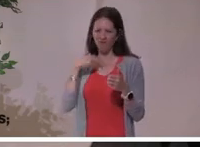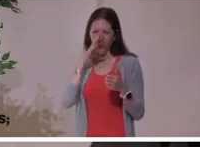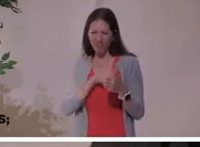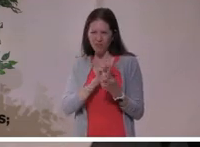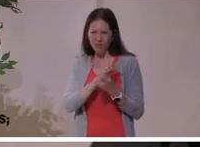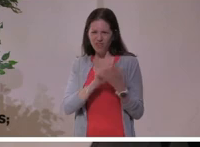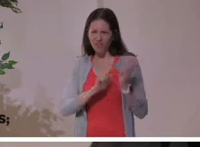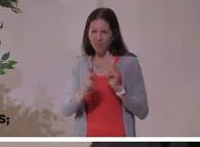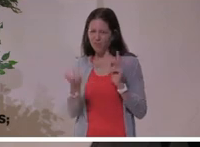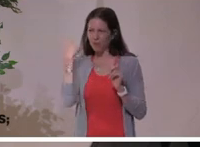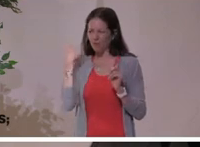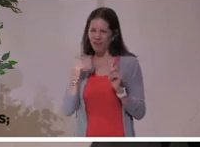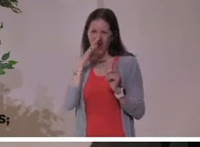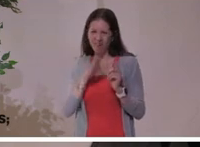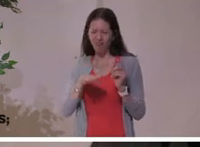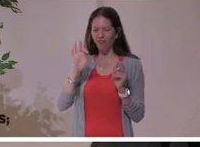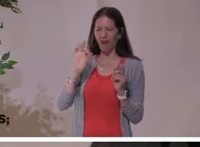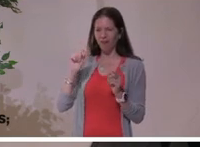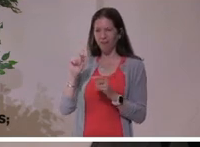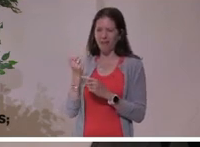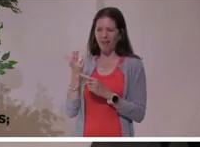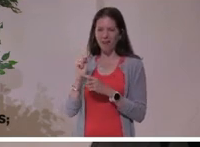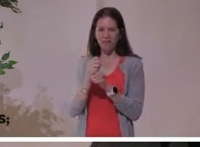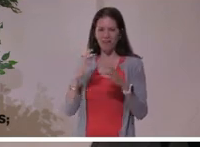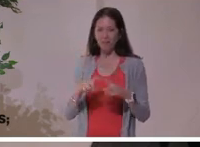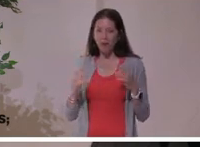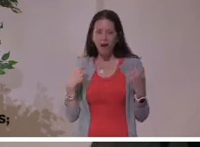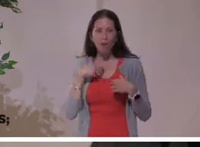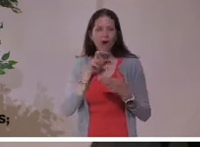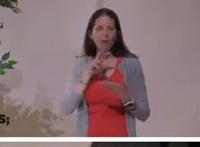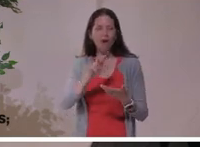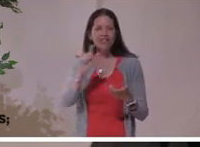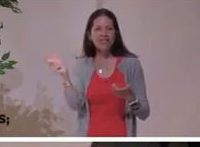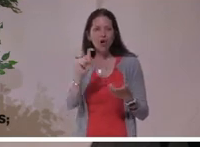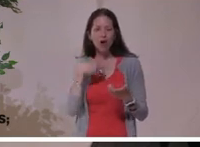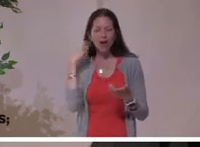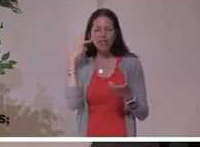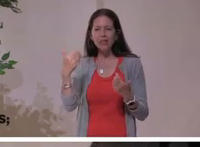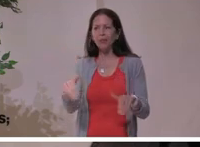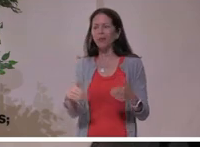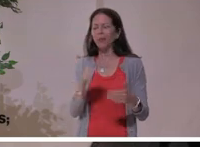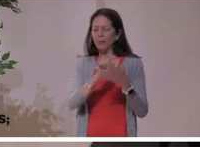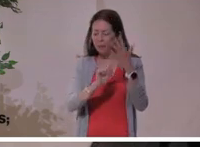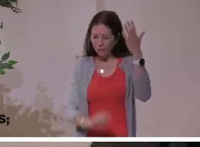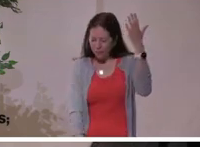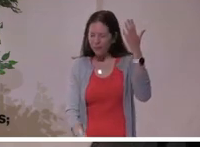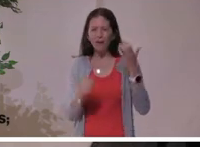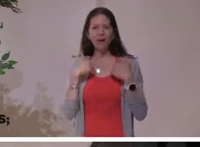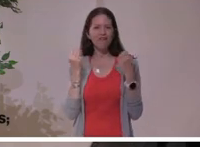I would have never even found a pattern maker. But I watch TikTok and I see all these pattern makers. I'm like, oh my God, they really know how to cut a bias.